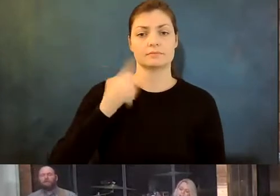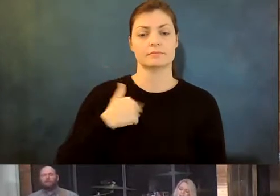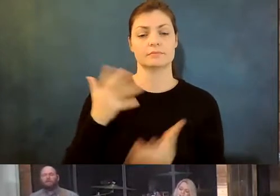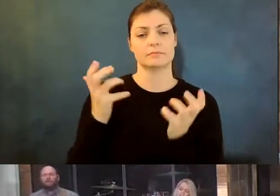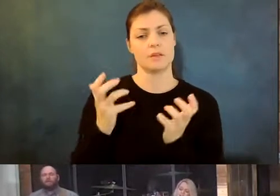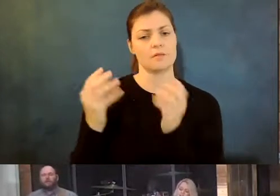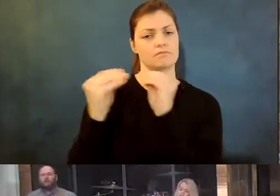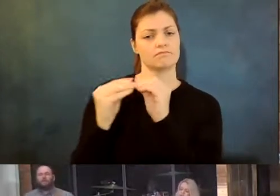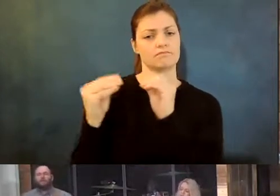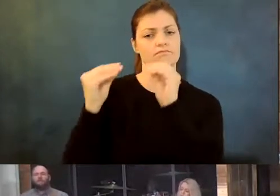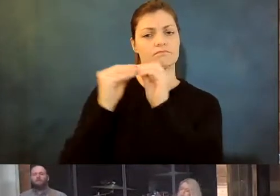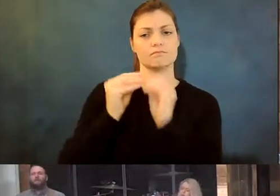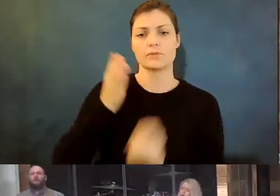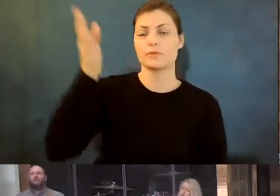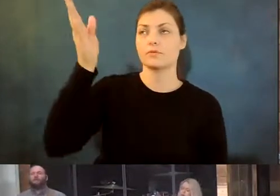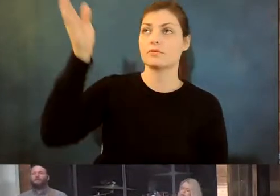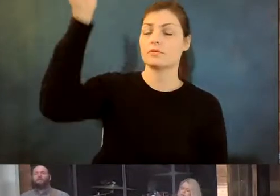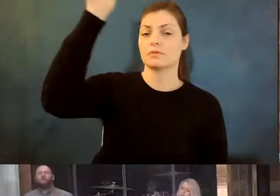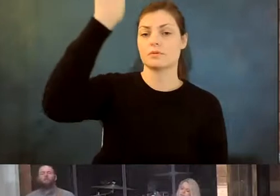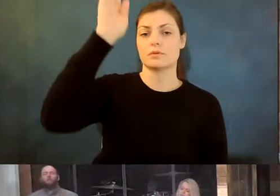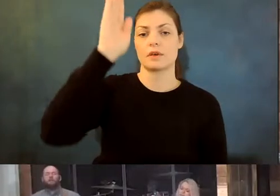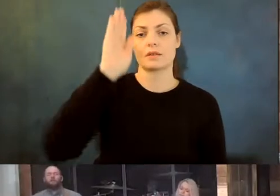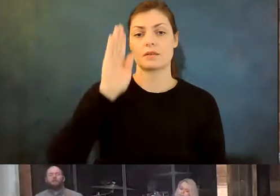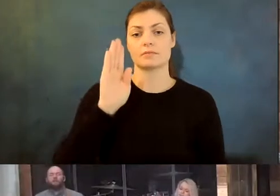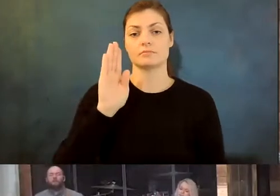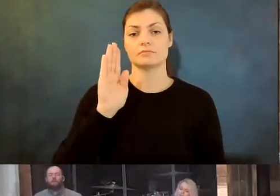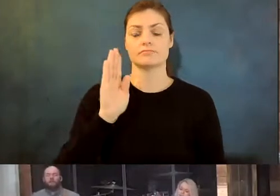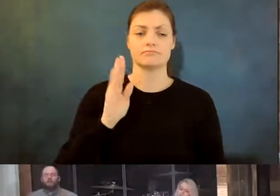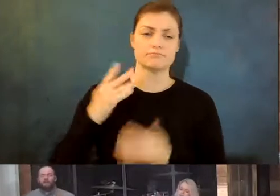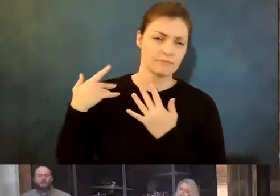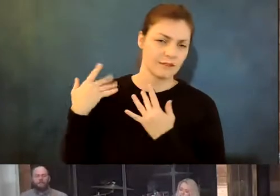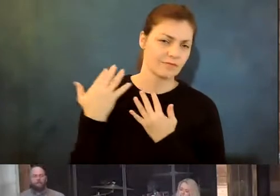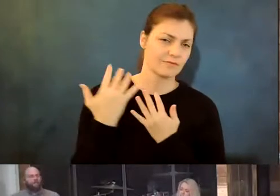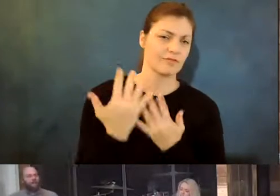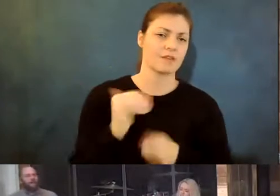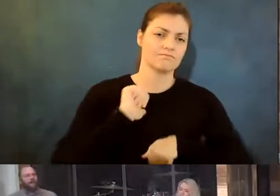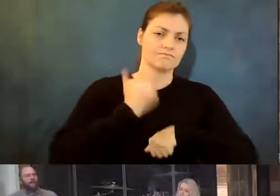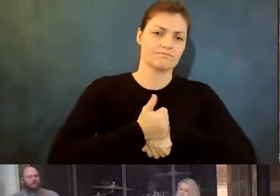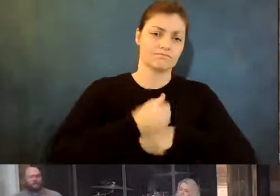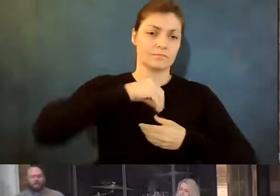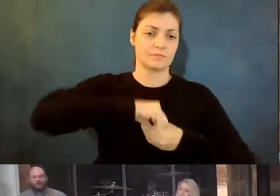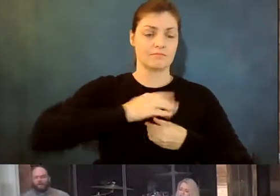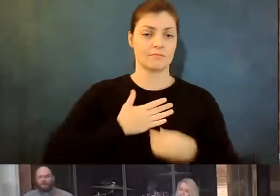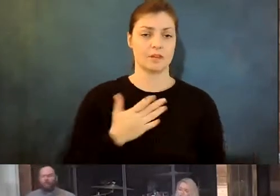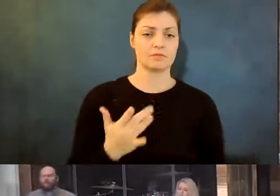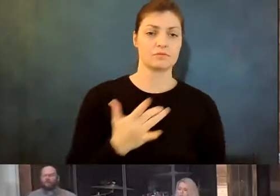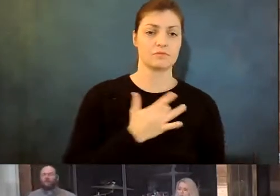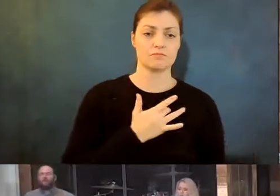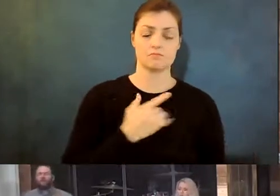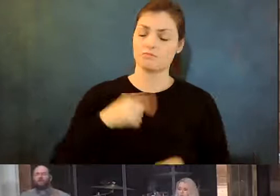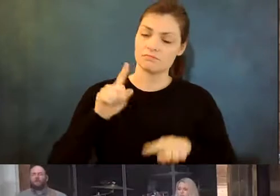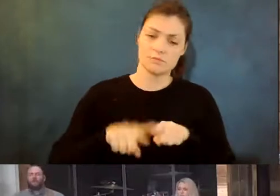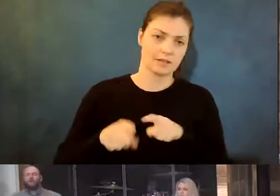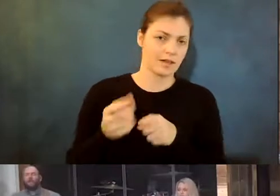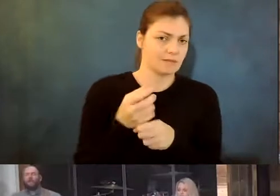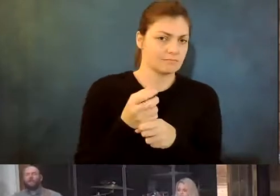God. 'Cause I want more of you, God. Sing it out. Set a fire down in my